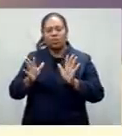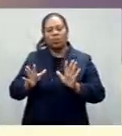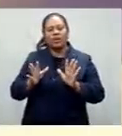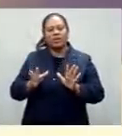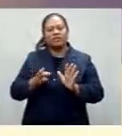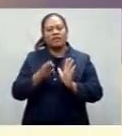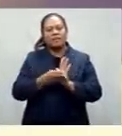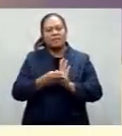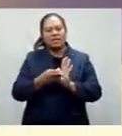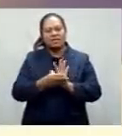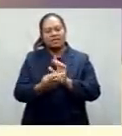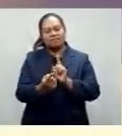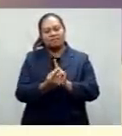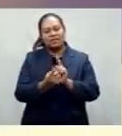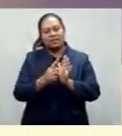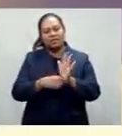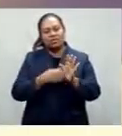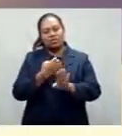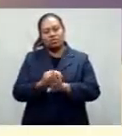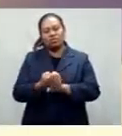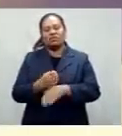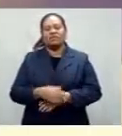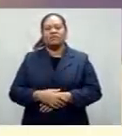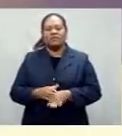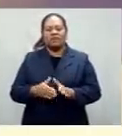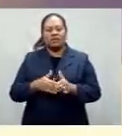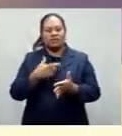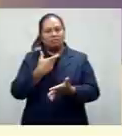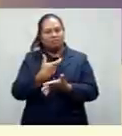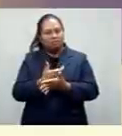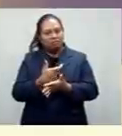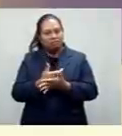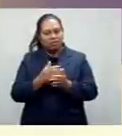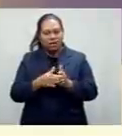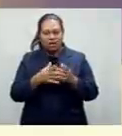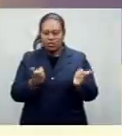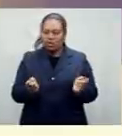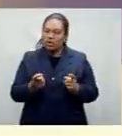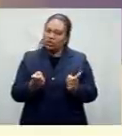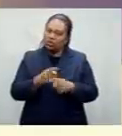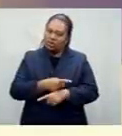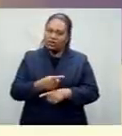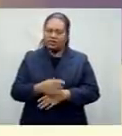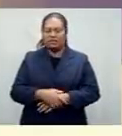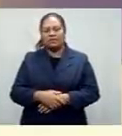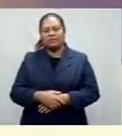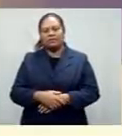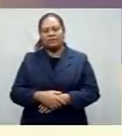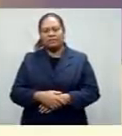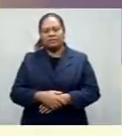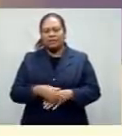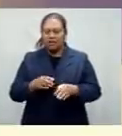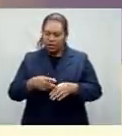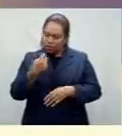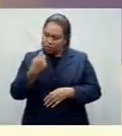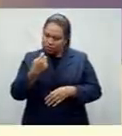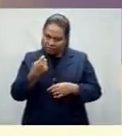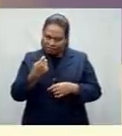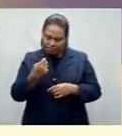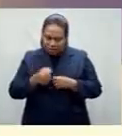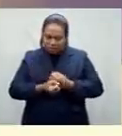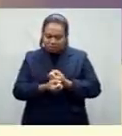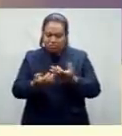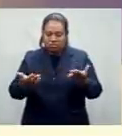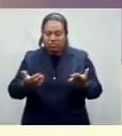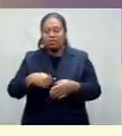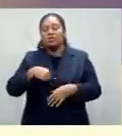Federal Reserve's meeting in June, when it surprised markets with a hawkish shift. They are due to be published tomorrow. As